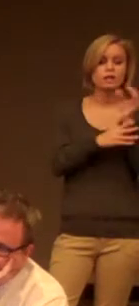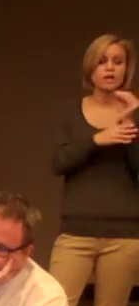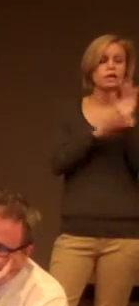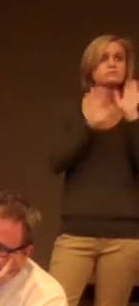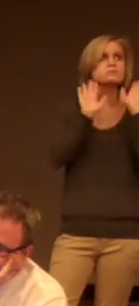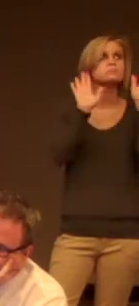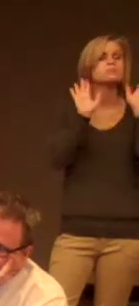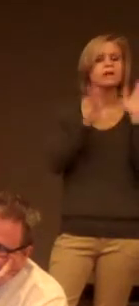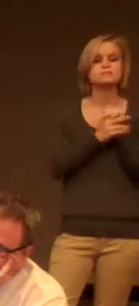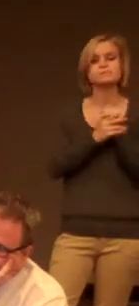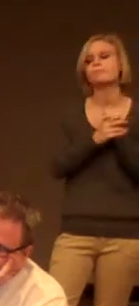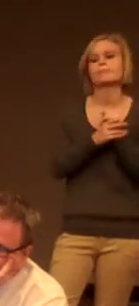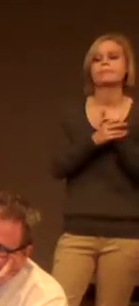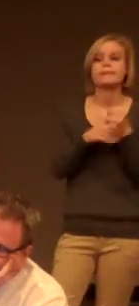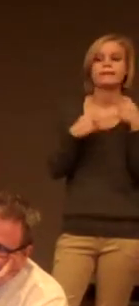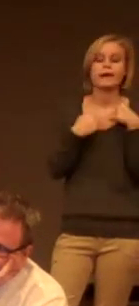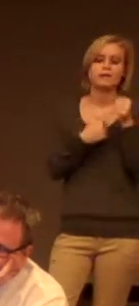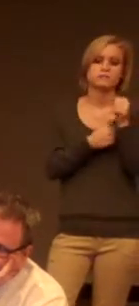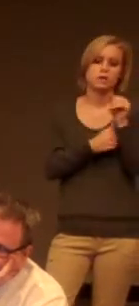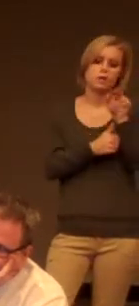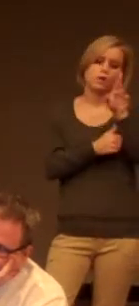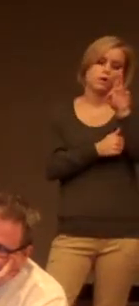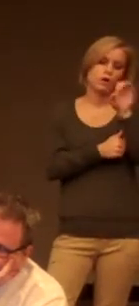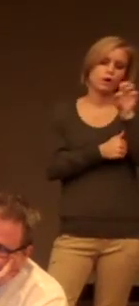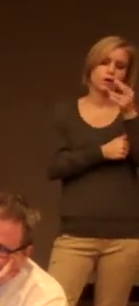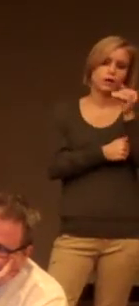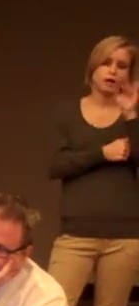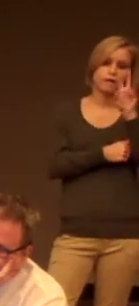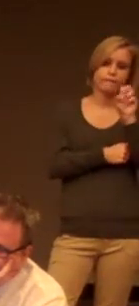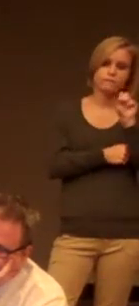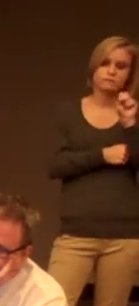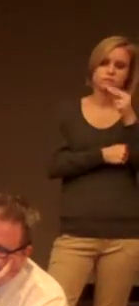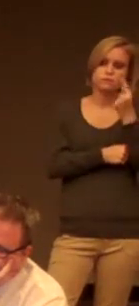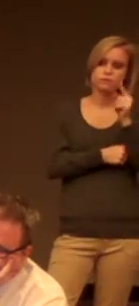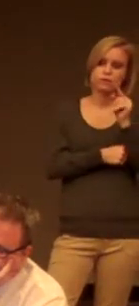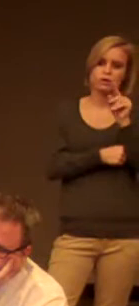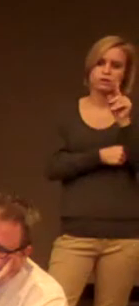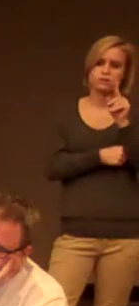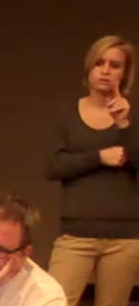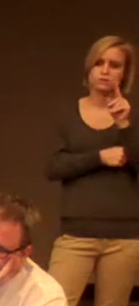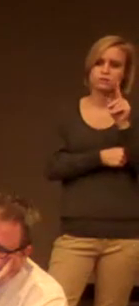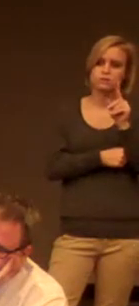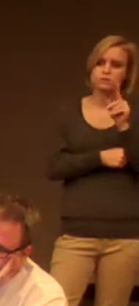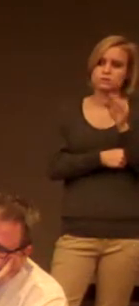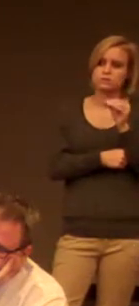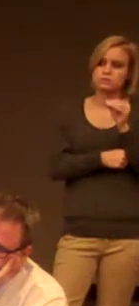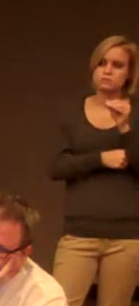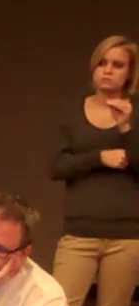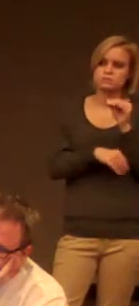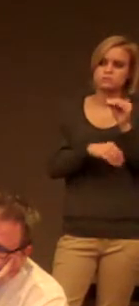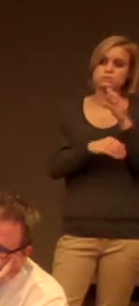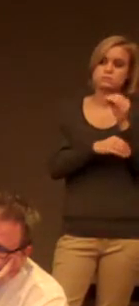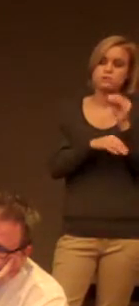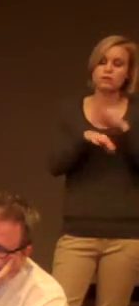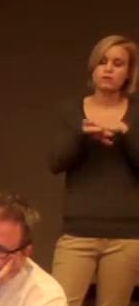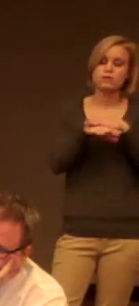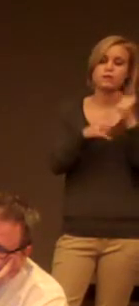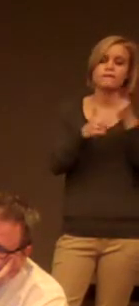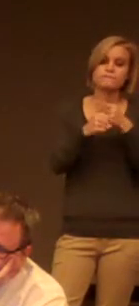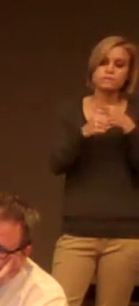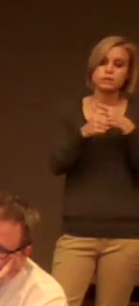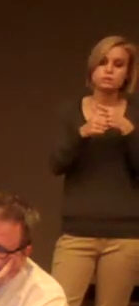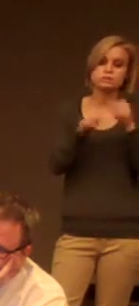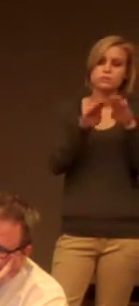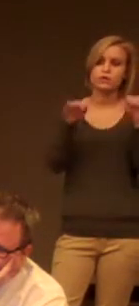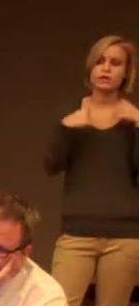And it has the archives for the diocese. And then on the first floor, they have businesses. Oh,